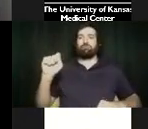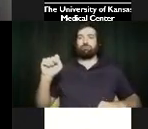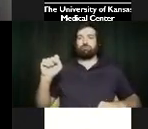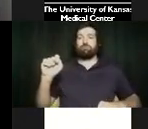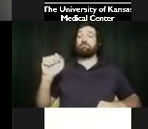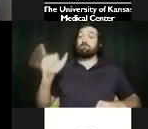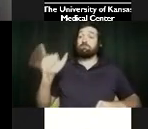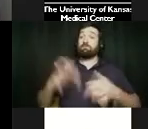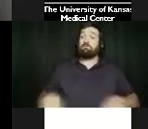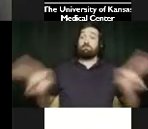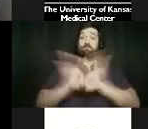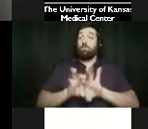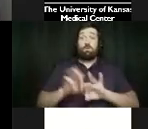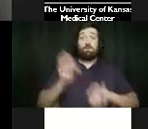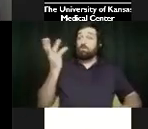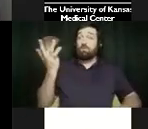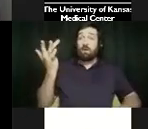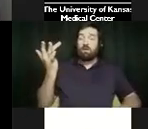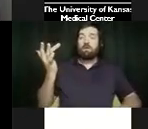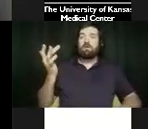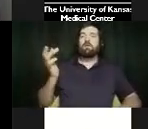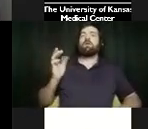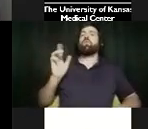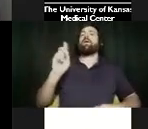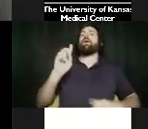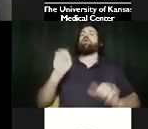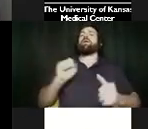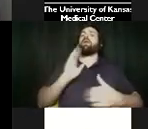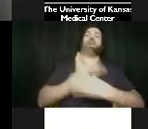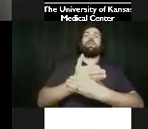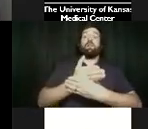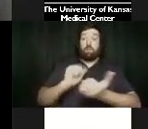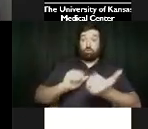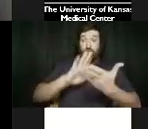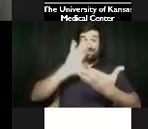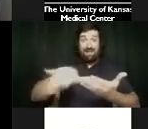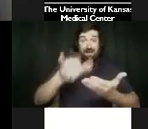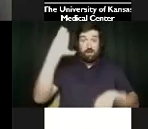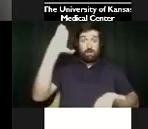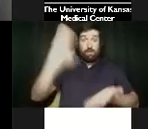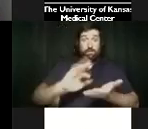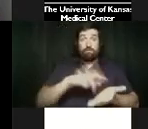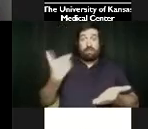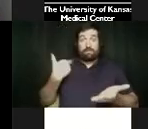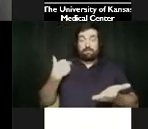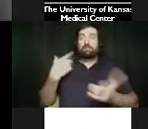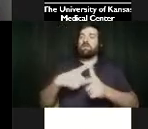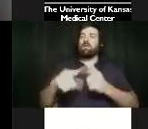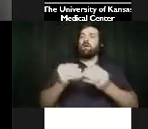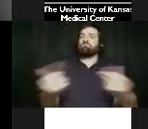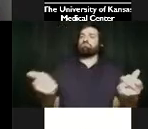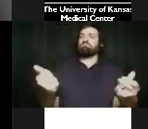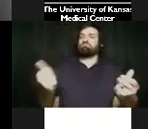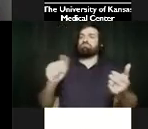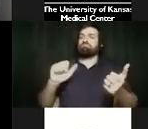important because those are our points of intervention. If we can address the risk factors, reduce the risk factors, then we can reduce the causes